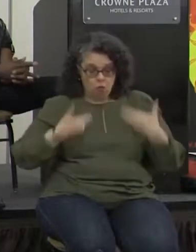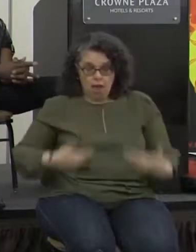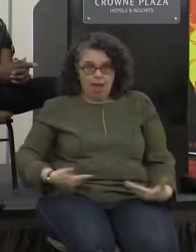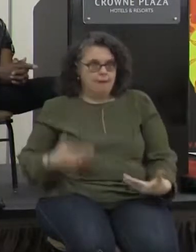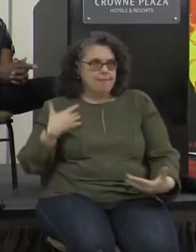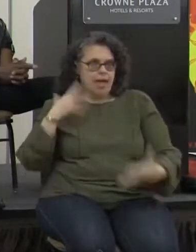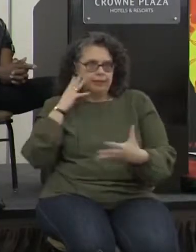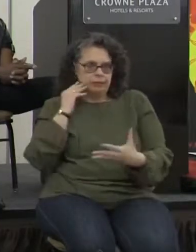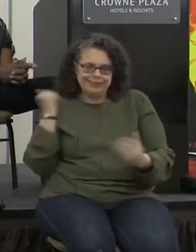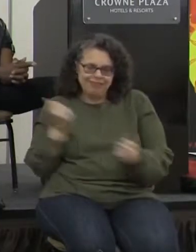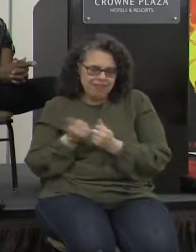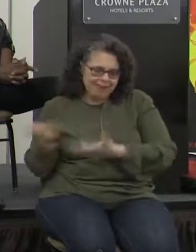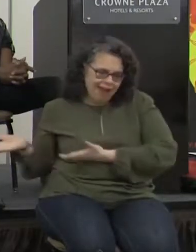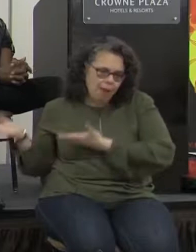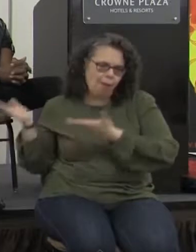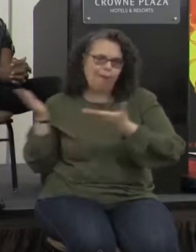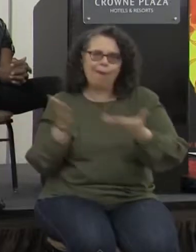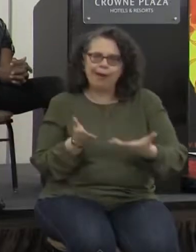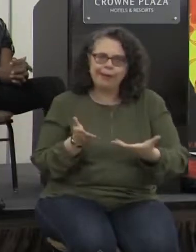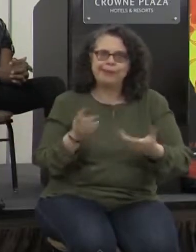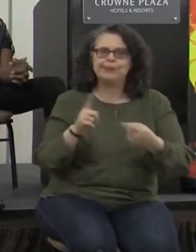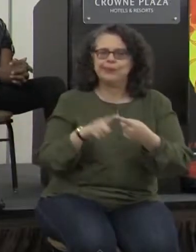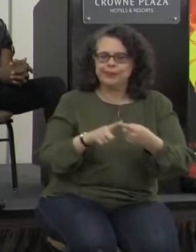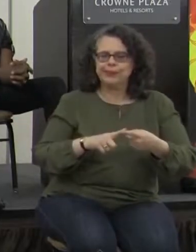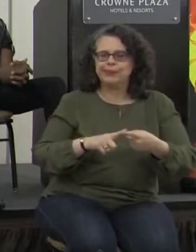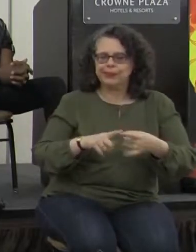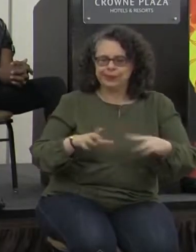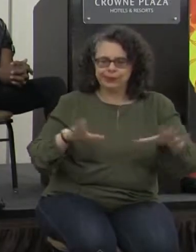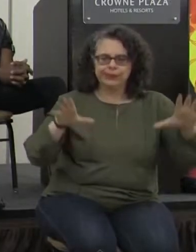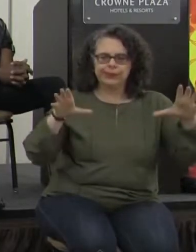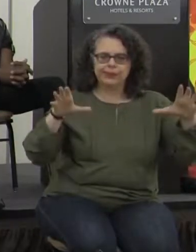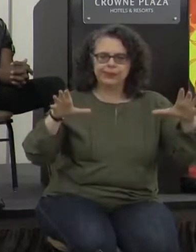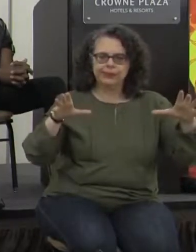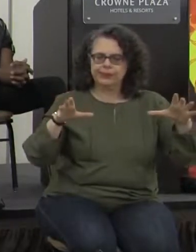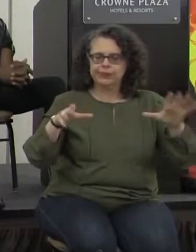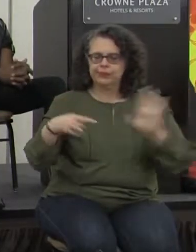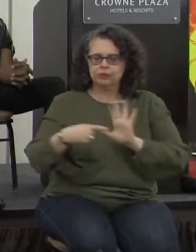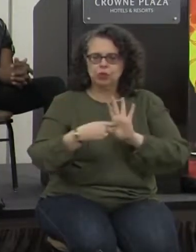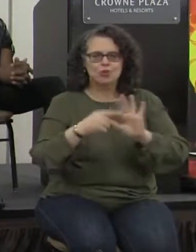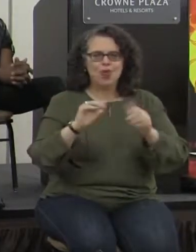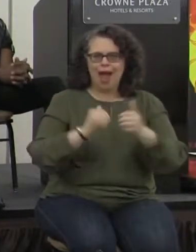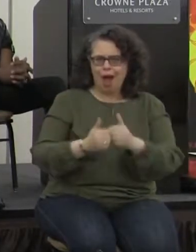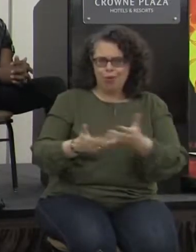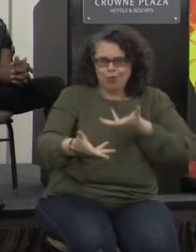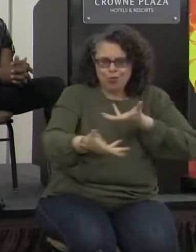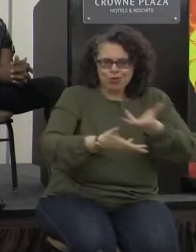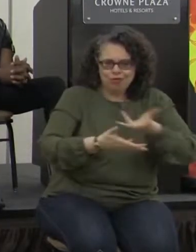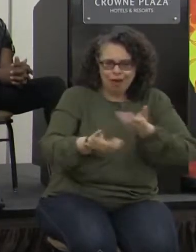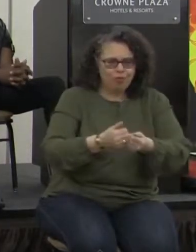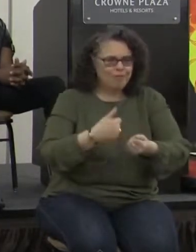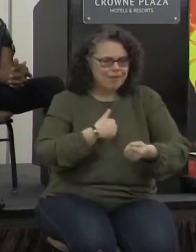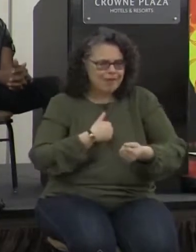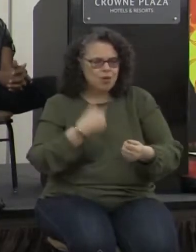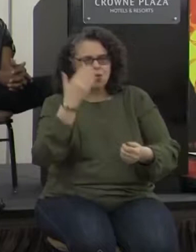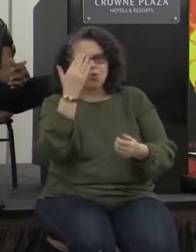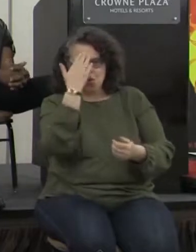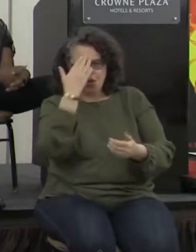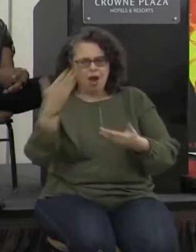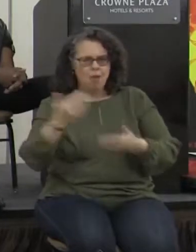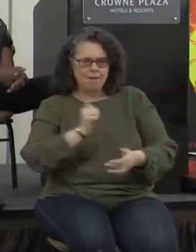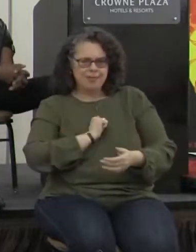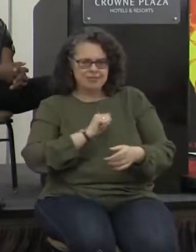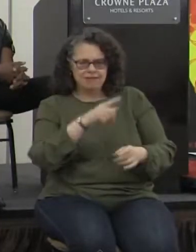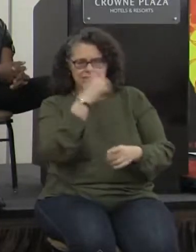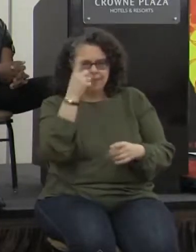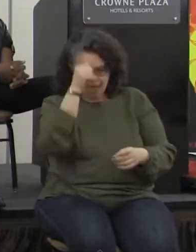table. And how do you interact with me, knowing that I bring myself as a black man, I bring